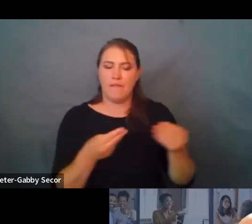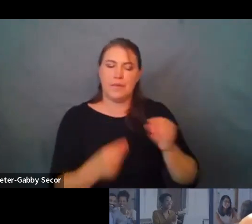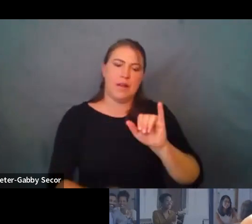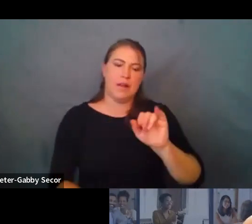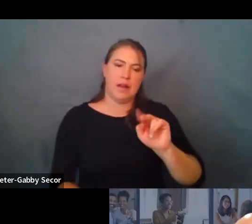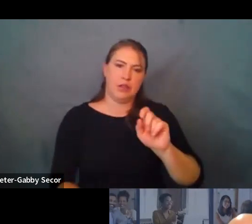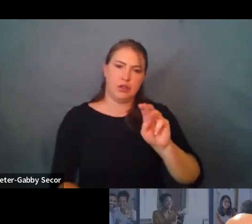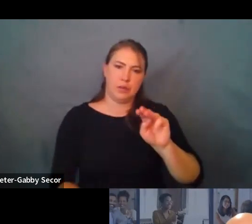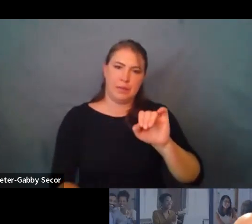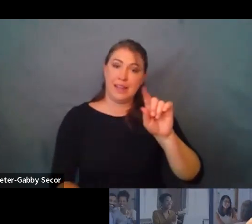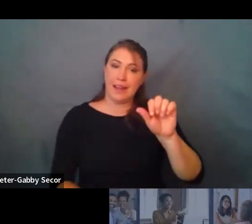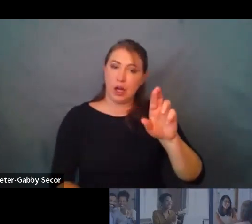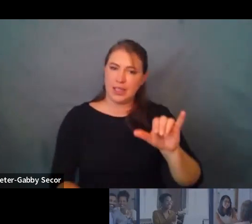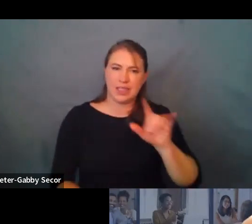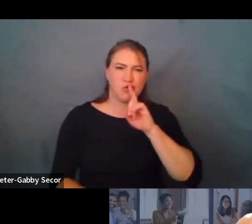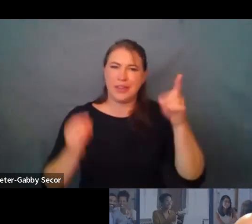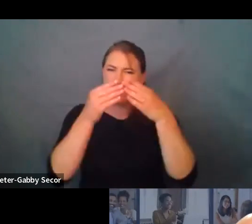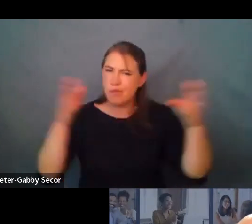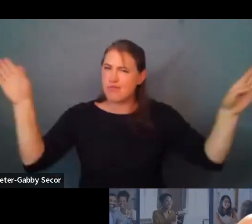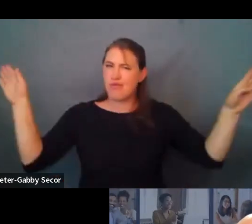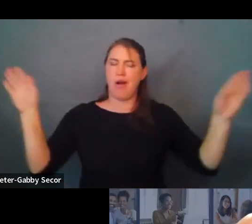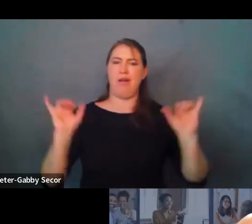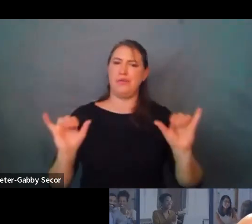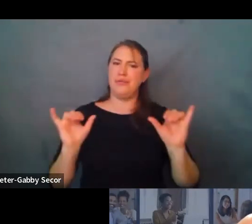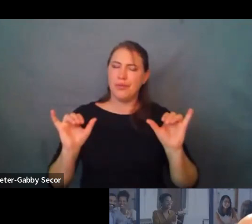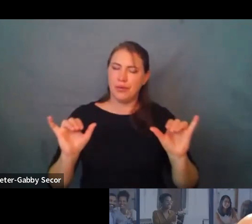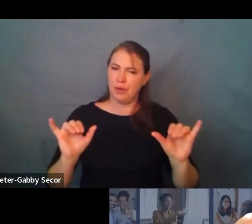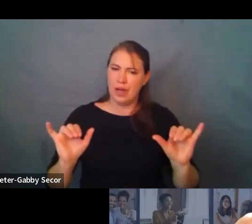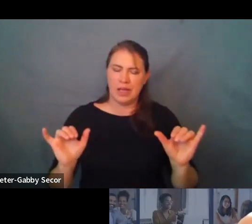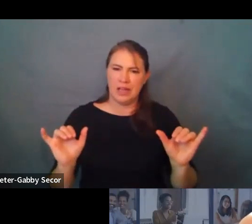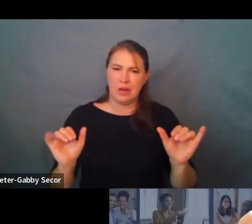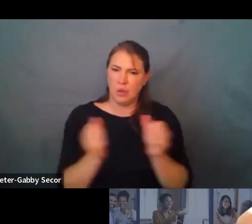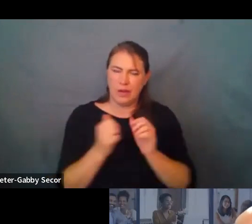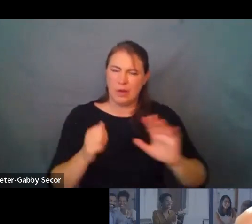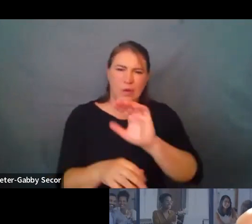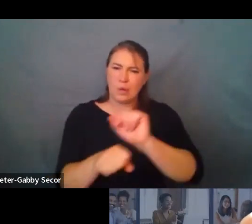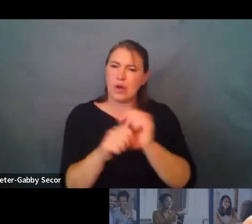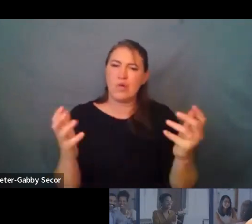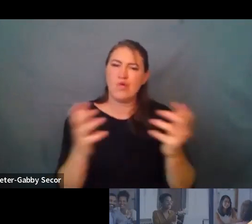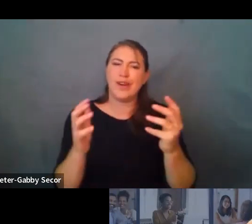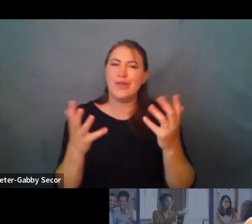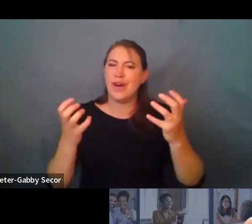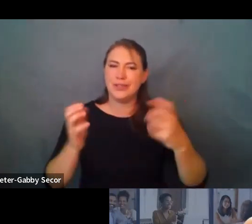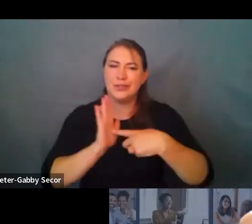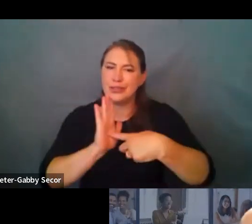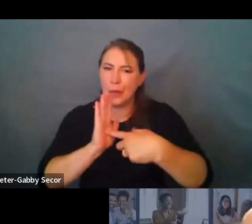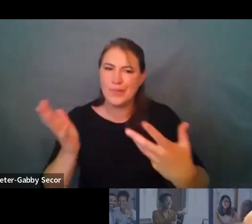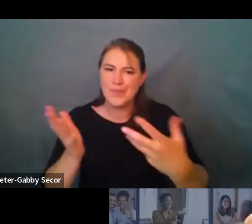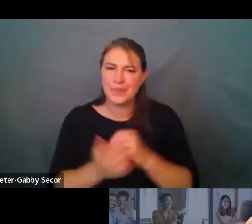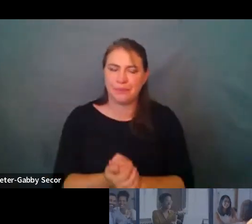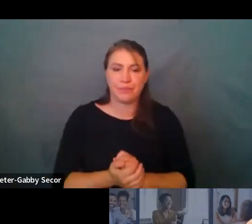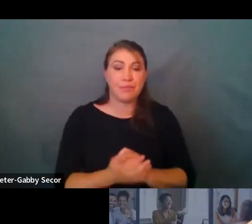with very distinct focuses among the work that you all are doing. What would you like to highlight? I think one of our